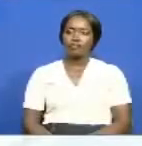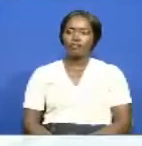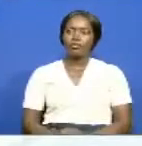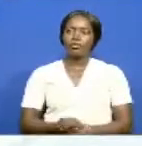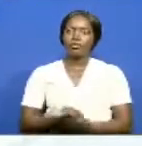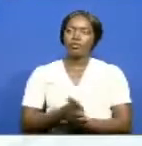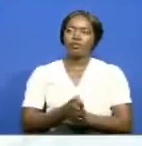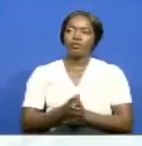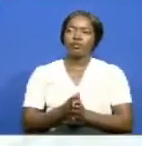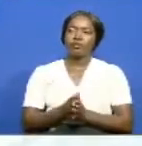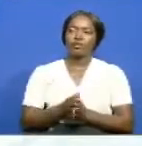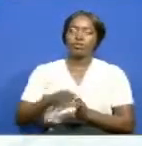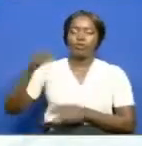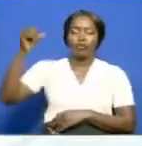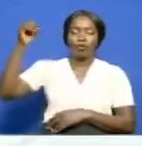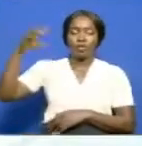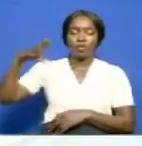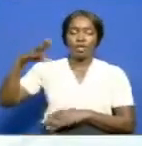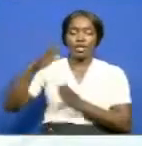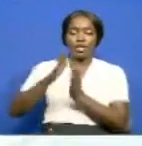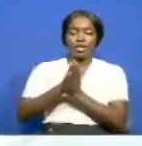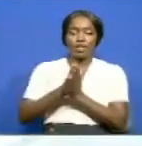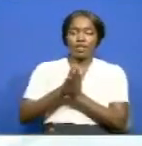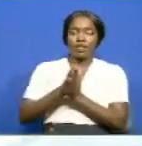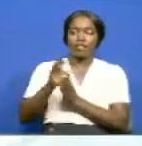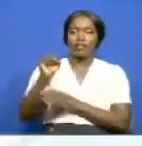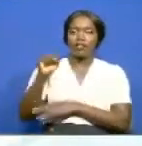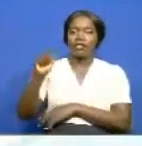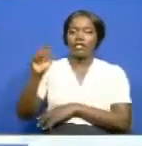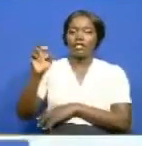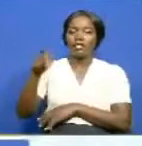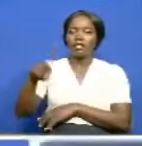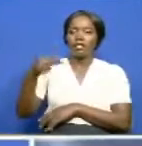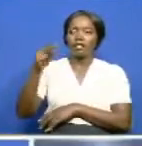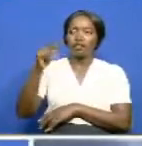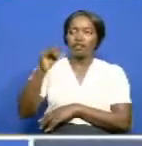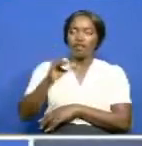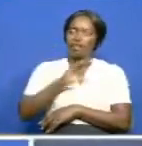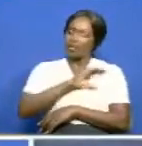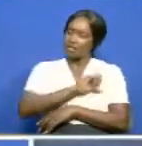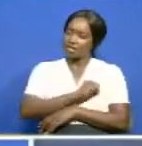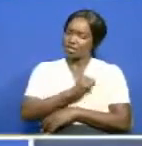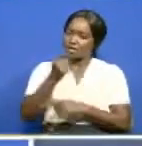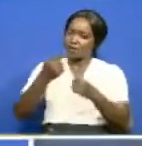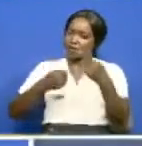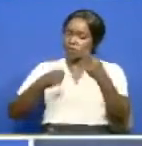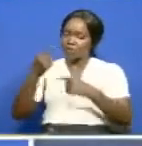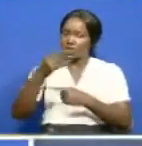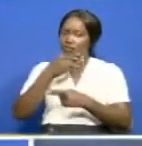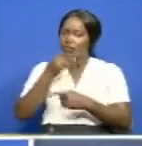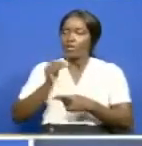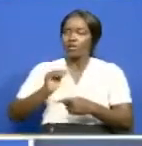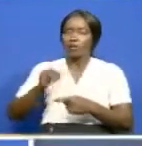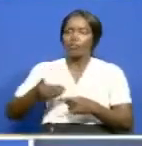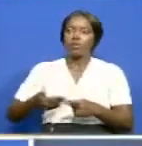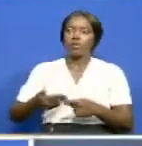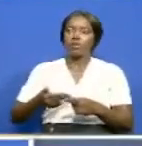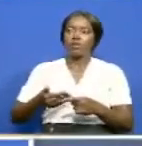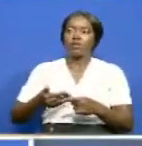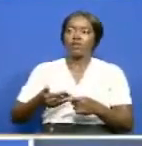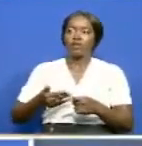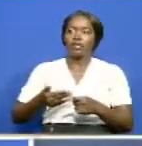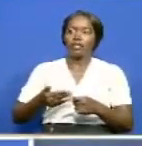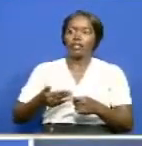Kennedy Ochieng and Stephanie Fernandes produced great feats of endurance to win the men and women elite race,